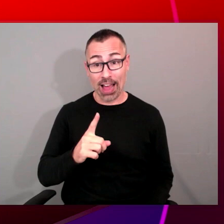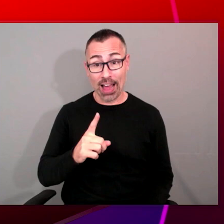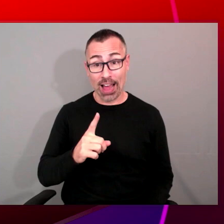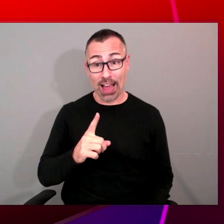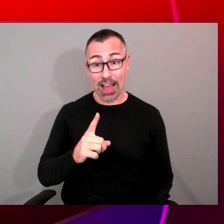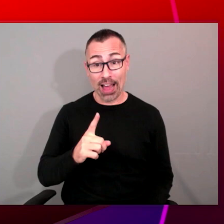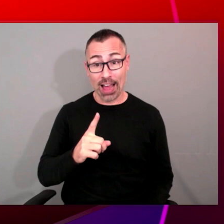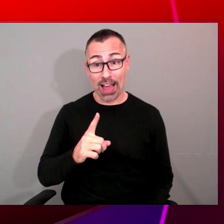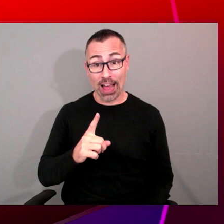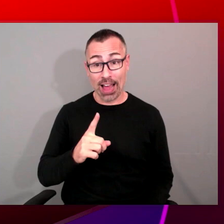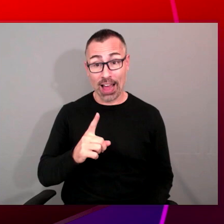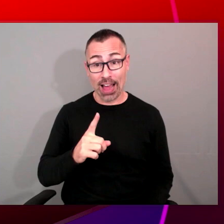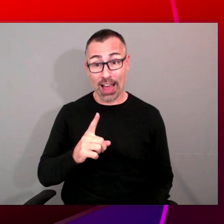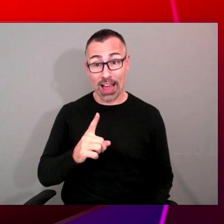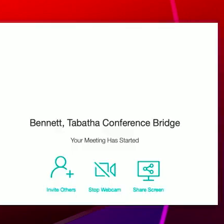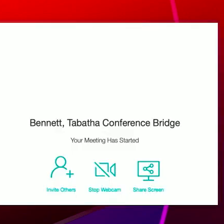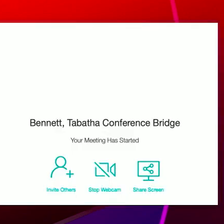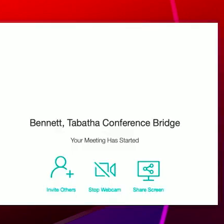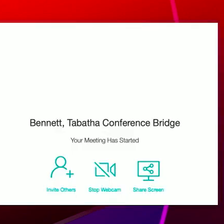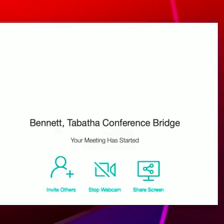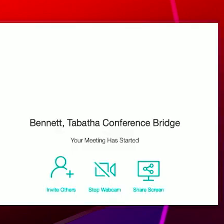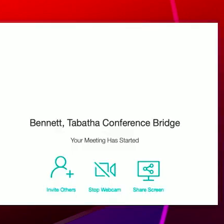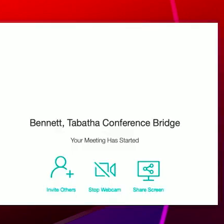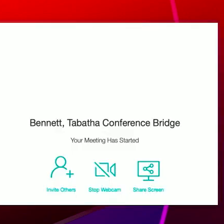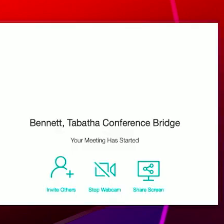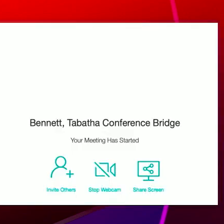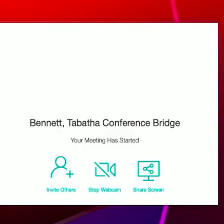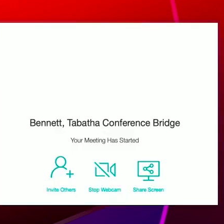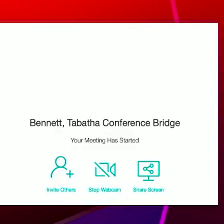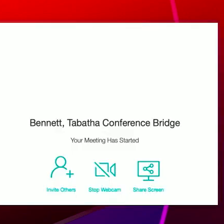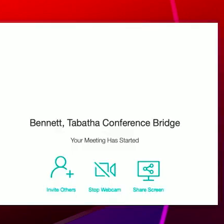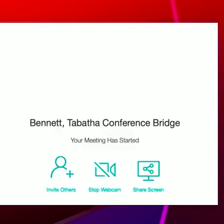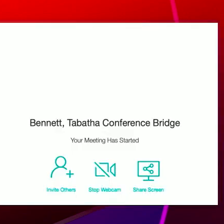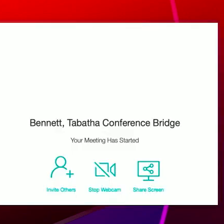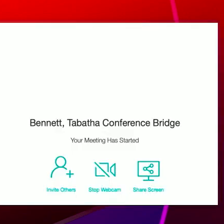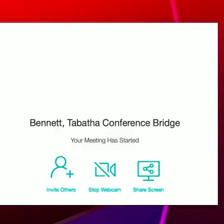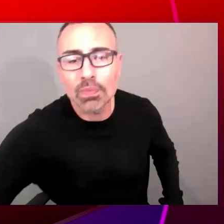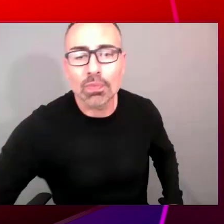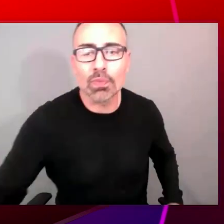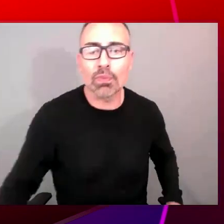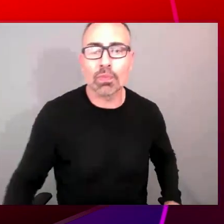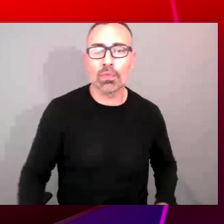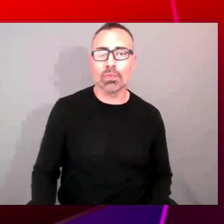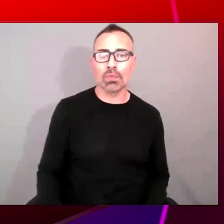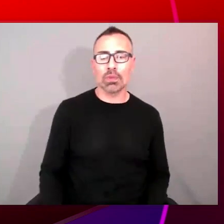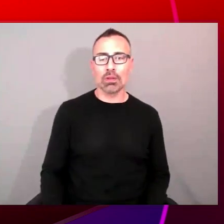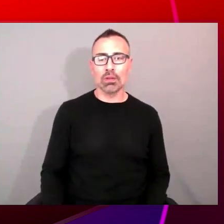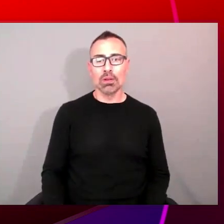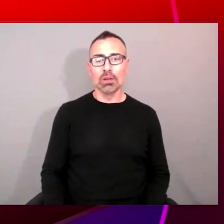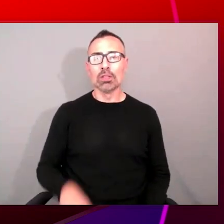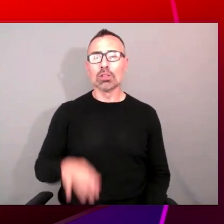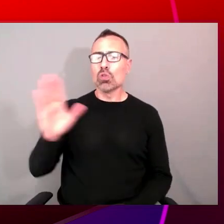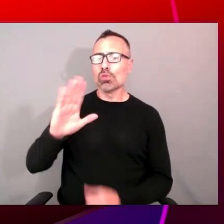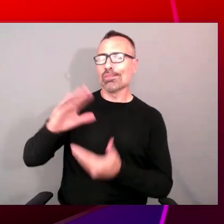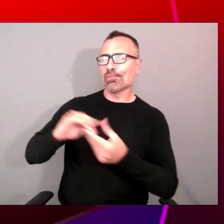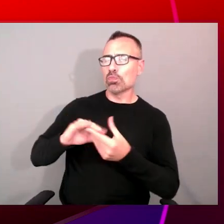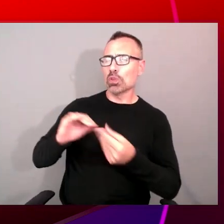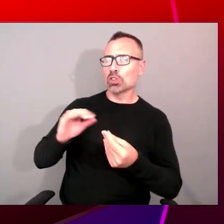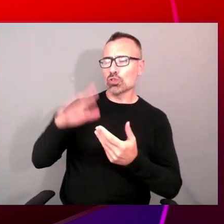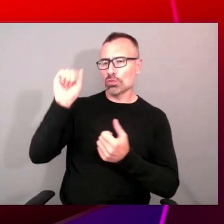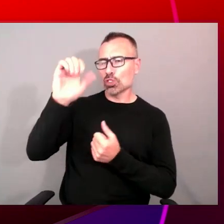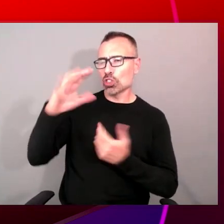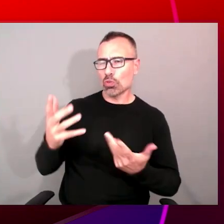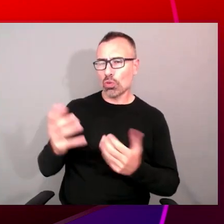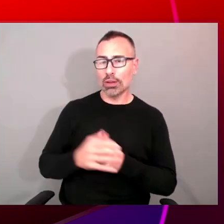today? Like, if you could get just a couple points across, what would be the message that you'd like us to hear? Yeah, so I think it's important to point